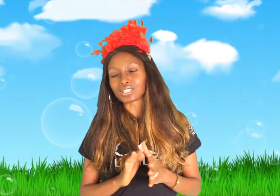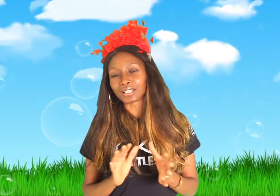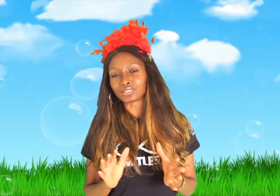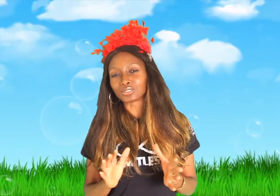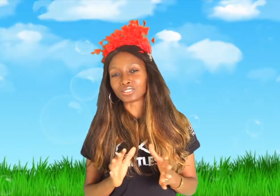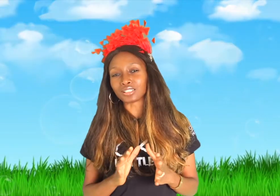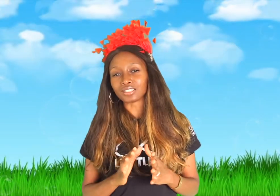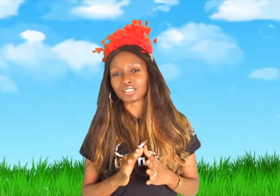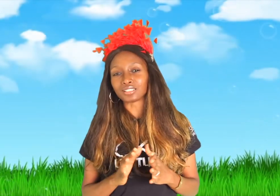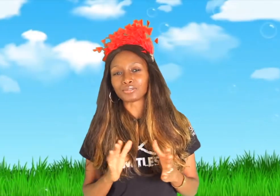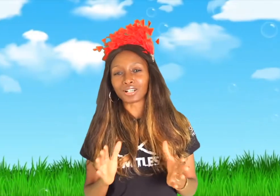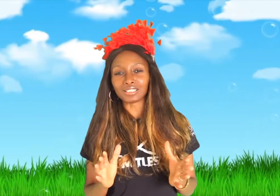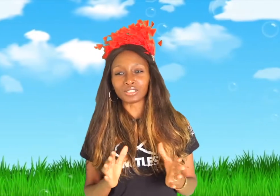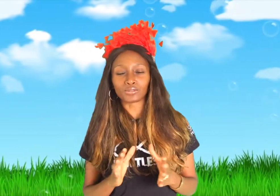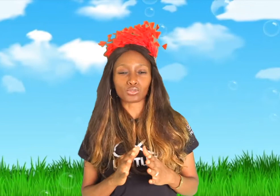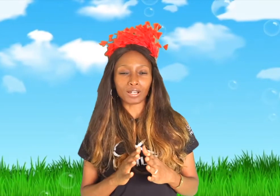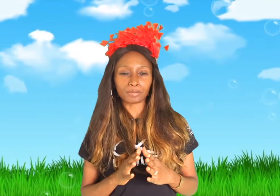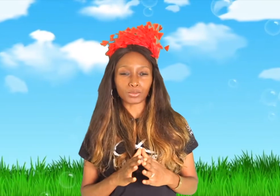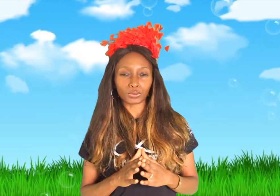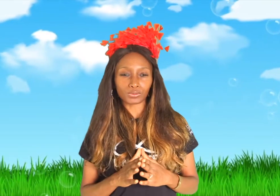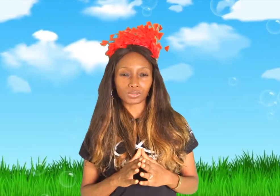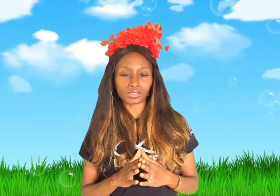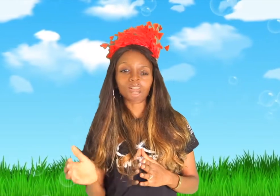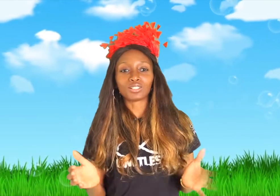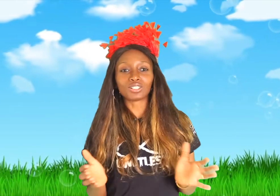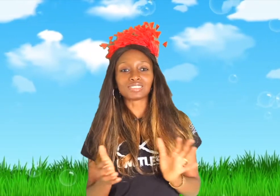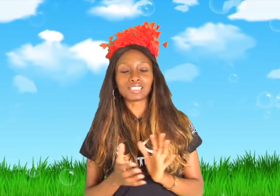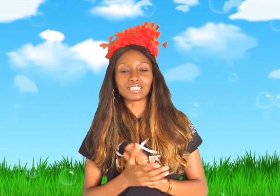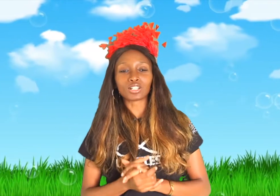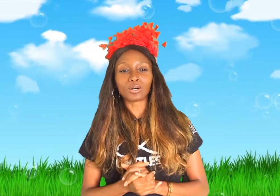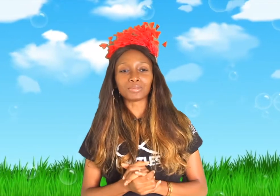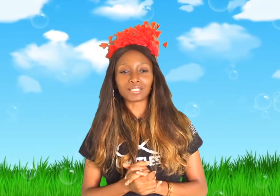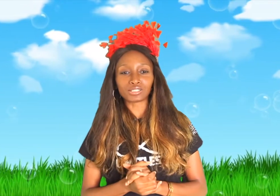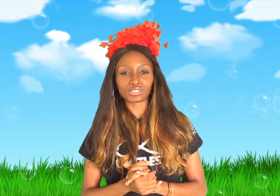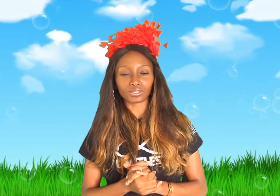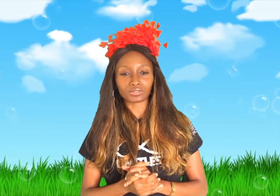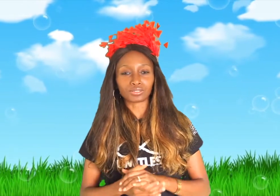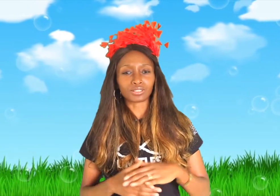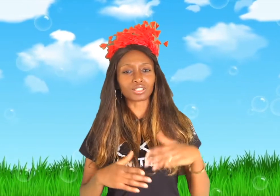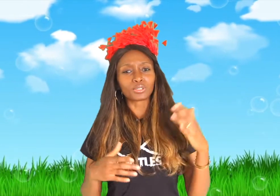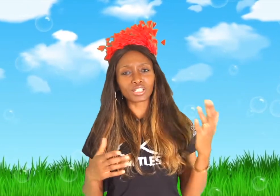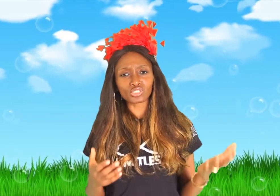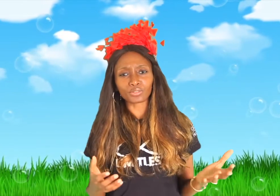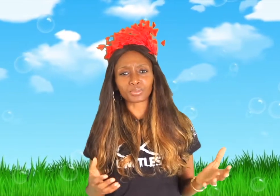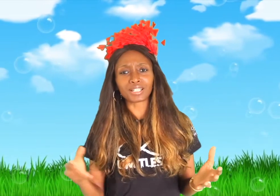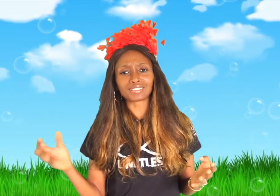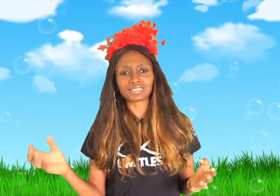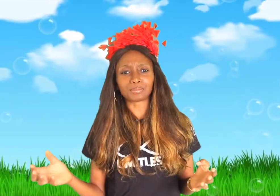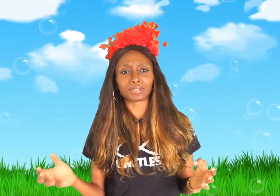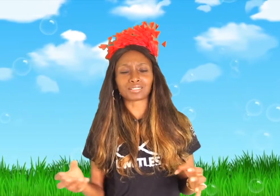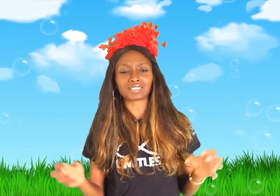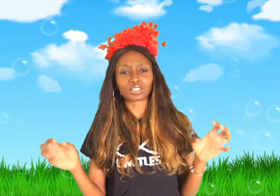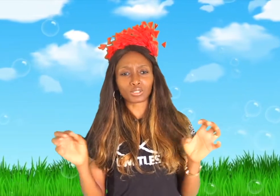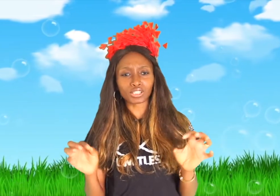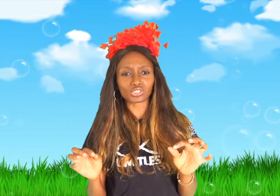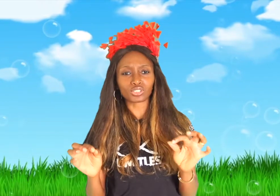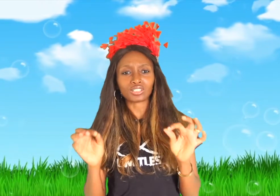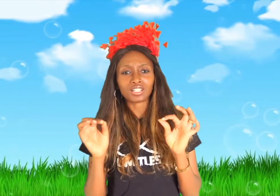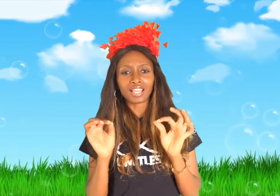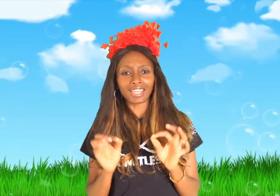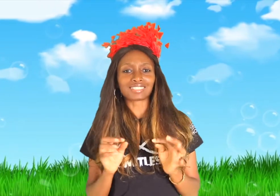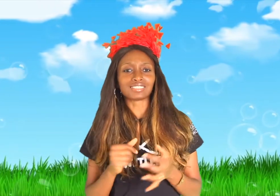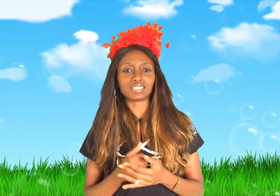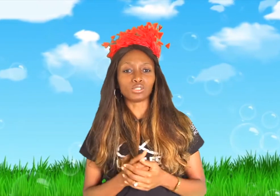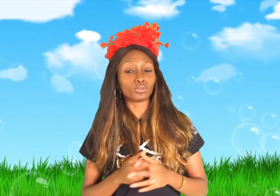is titled The Valley of Dry Bones. God did a combination, creation of pre-existing parts and